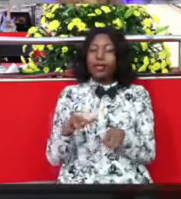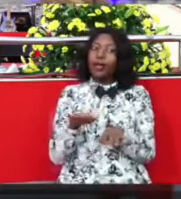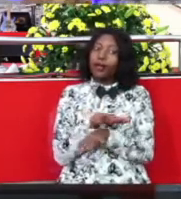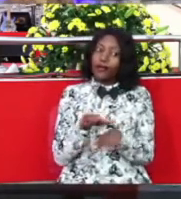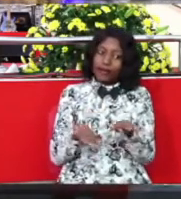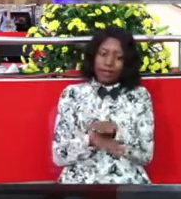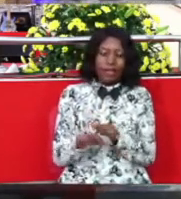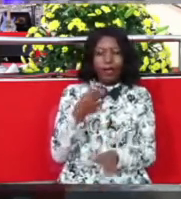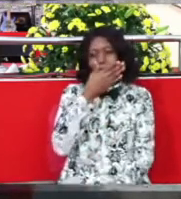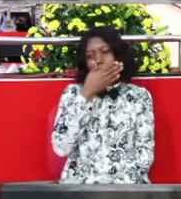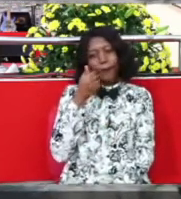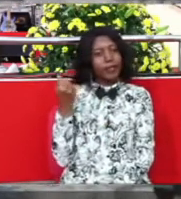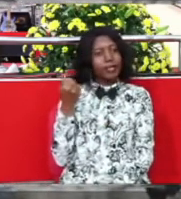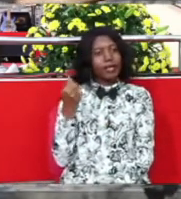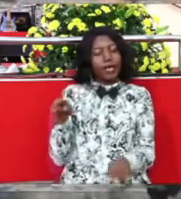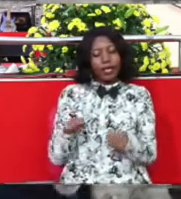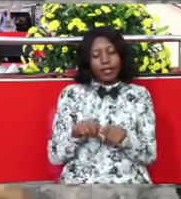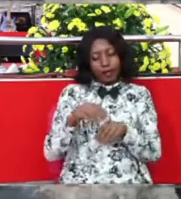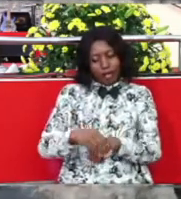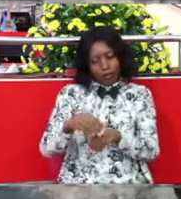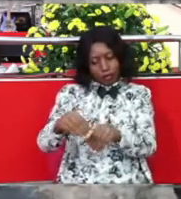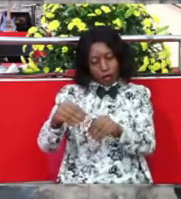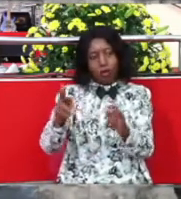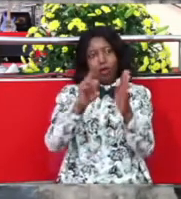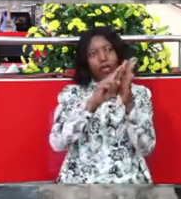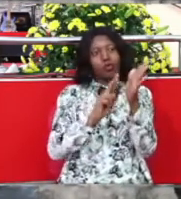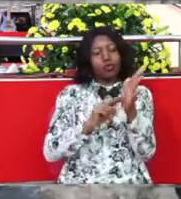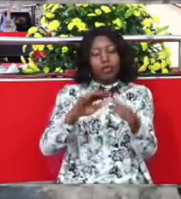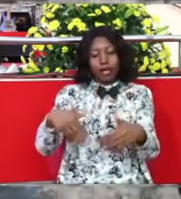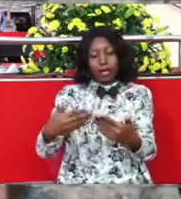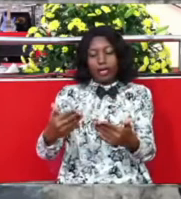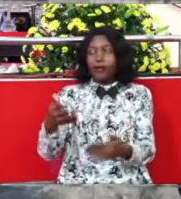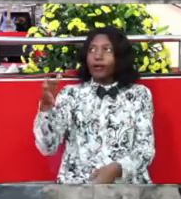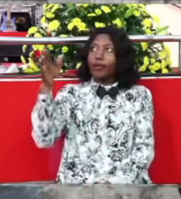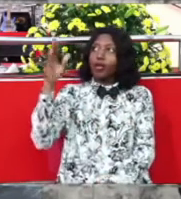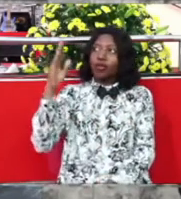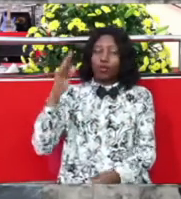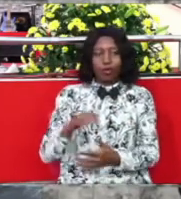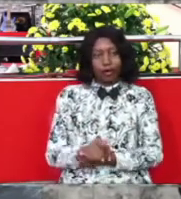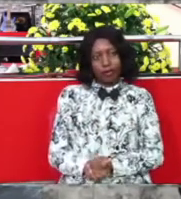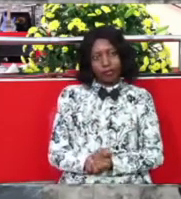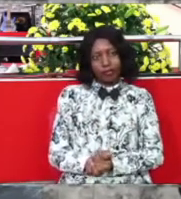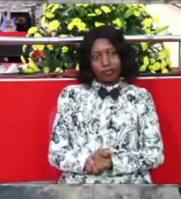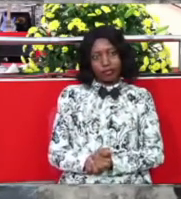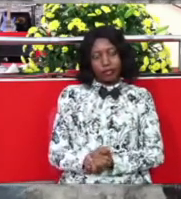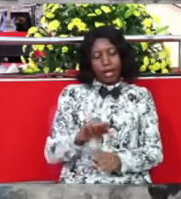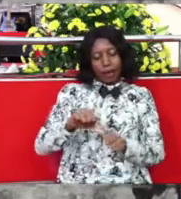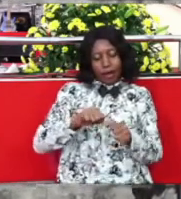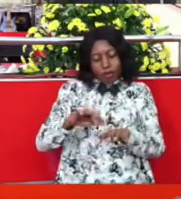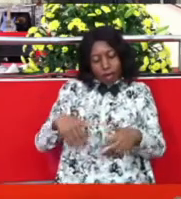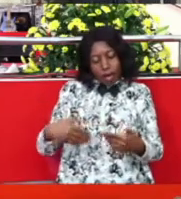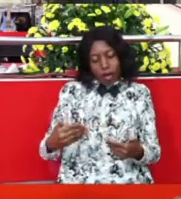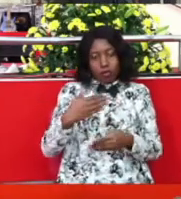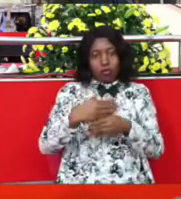vyote vizuri. He had followed all the instruction given by God, even in the measurements. Akiwa anafuatilia mwelekezo